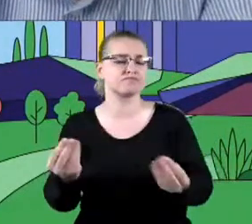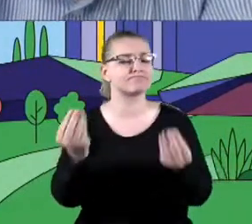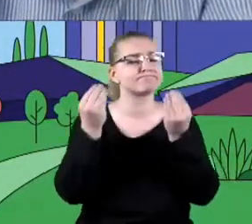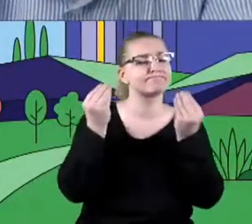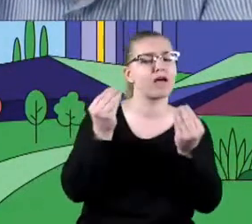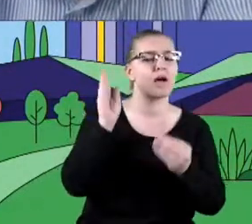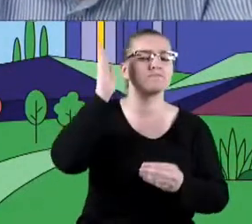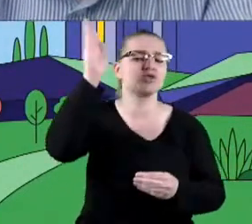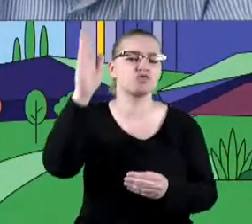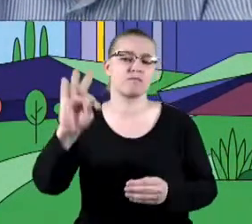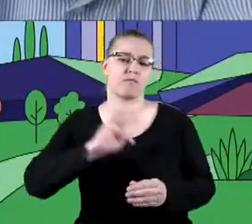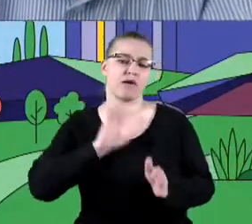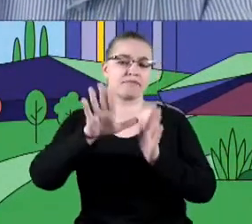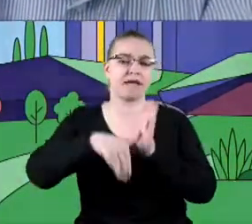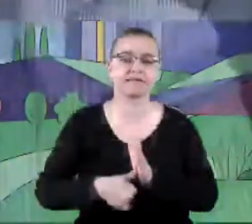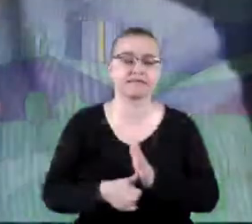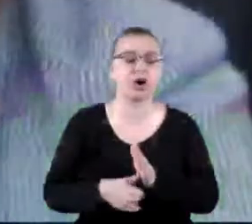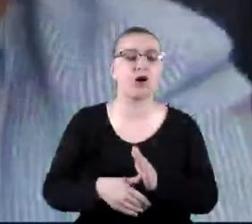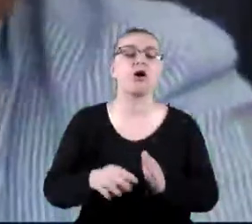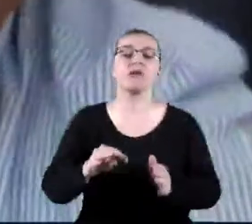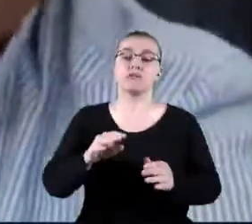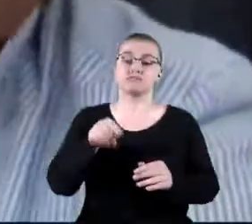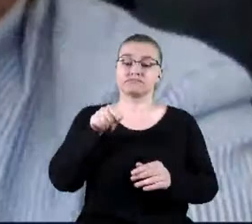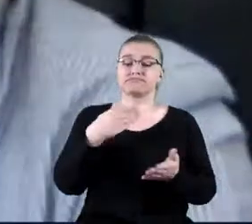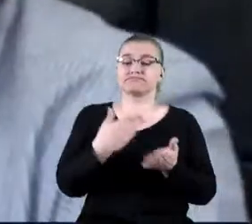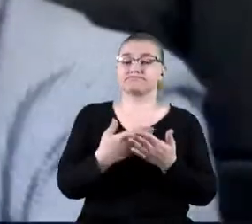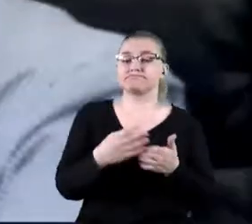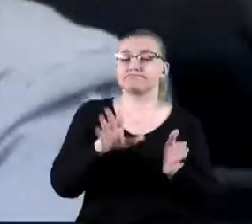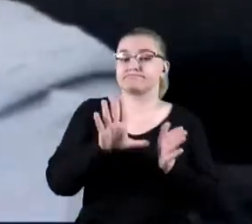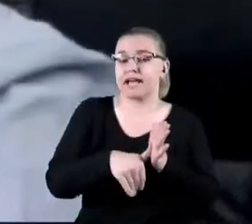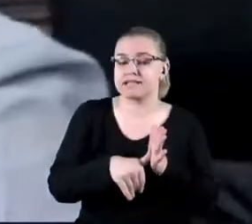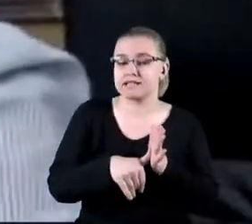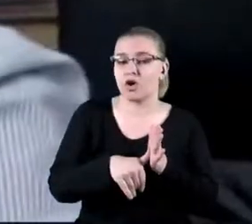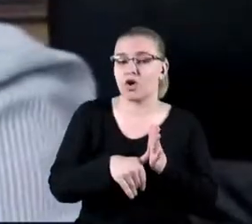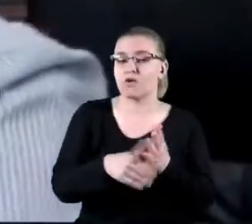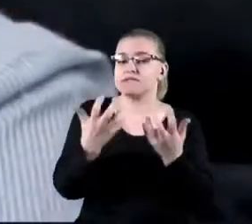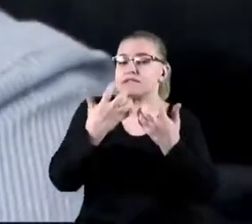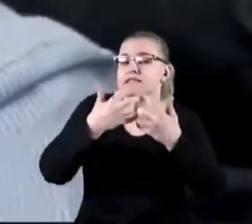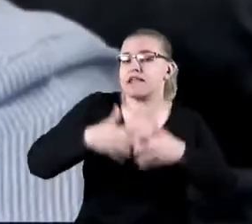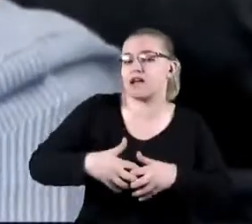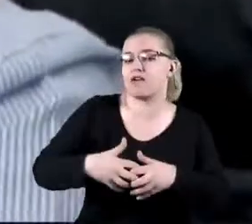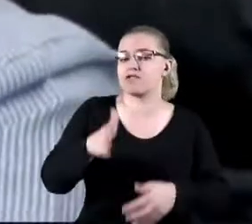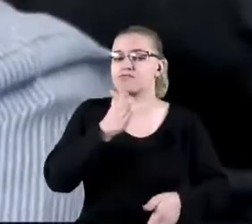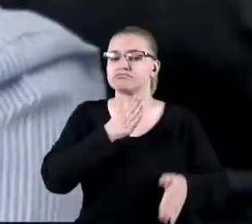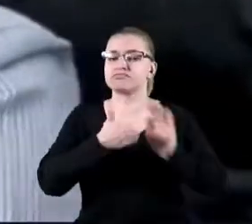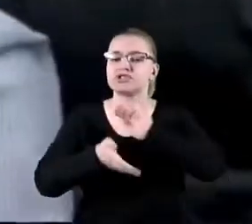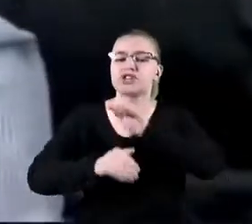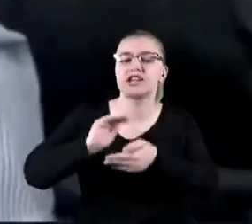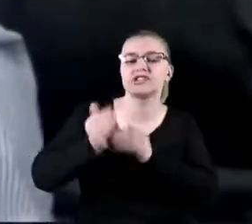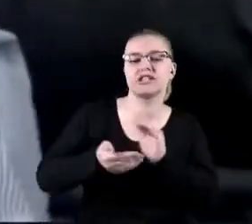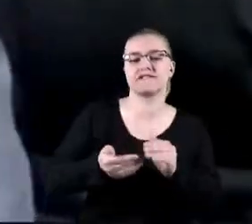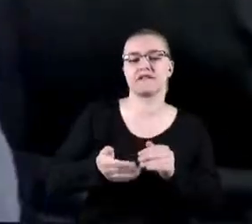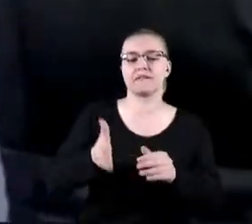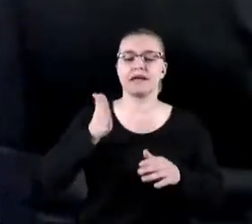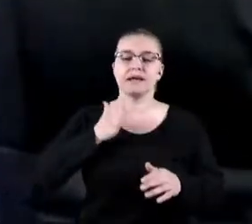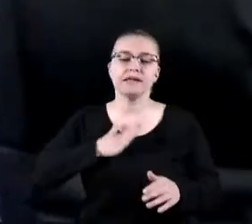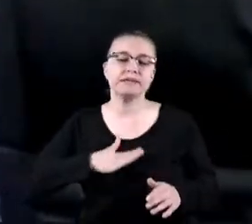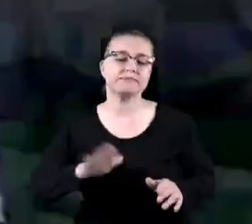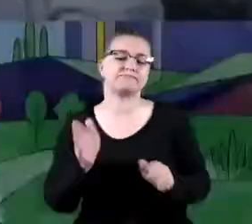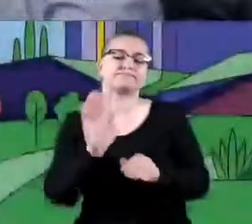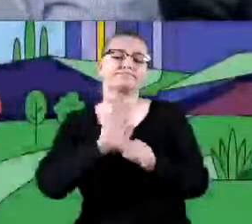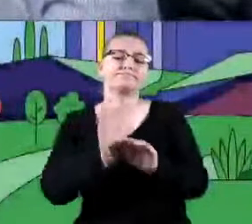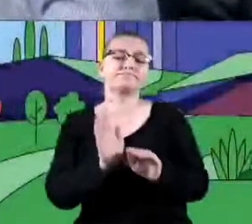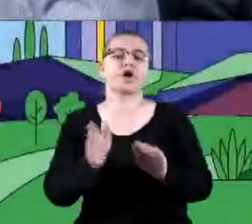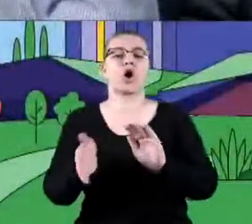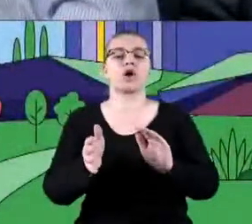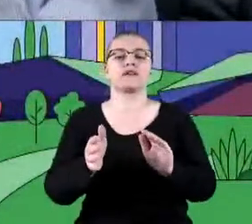create a happy future for Sousse, so that the city of Sousse can become an integrated